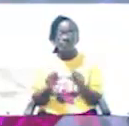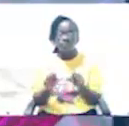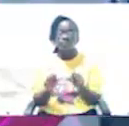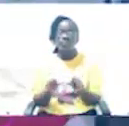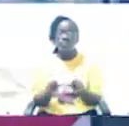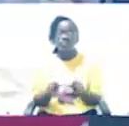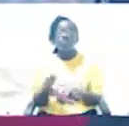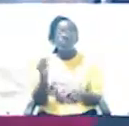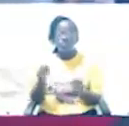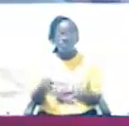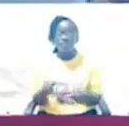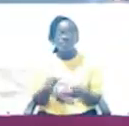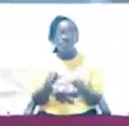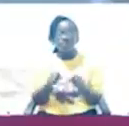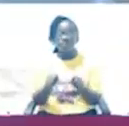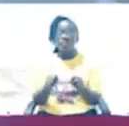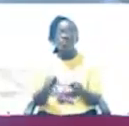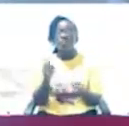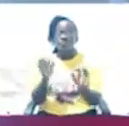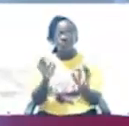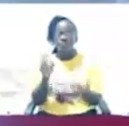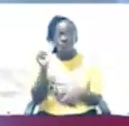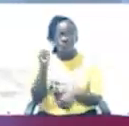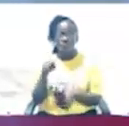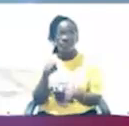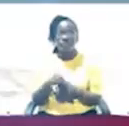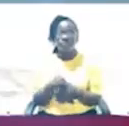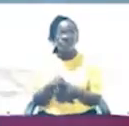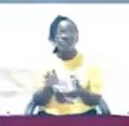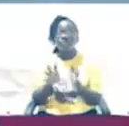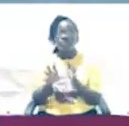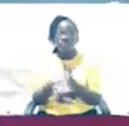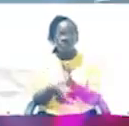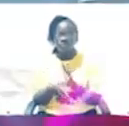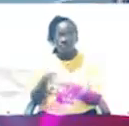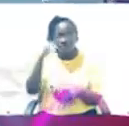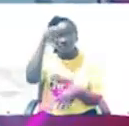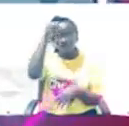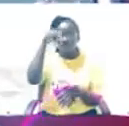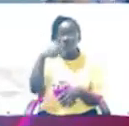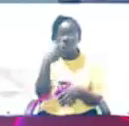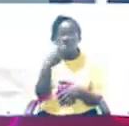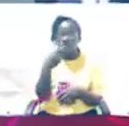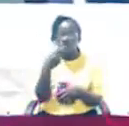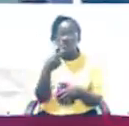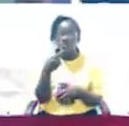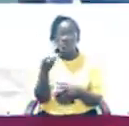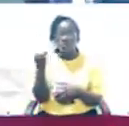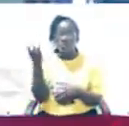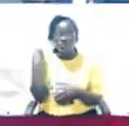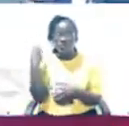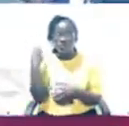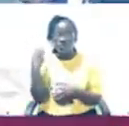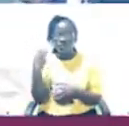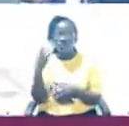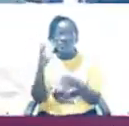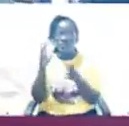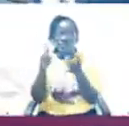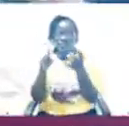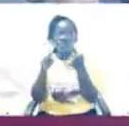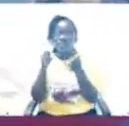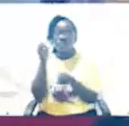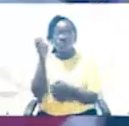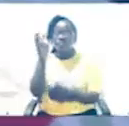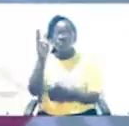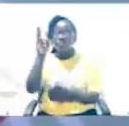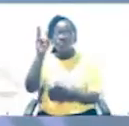Can I still preach? Yeah. Then the man who was in the sixth. Now, they are not talking to you. Lifted up